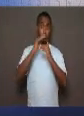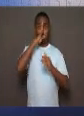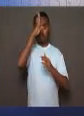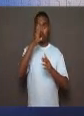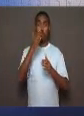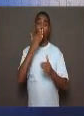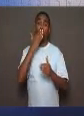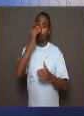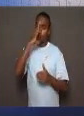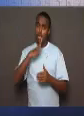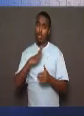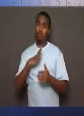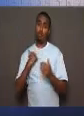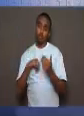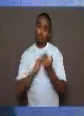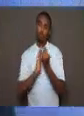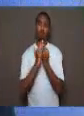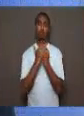to good people we care about.